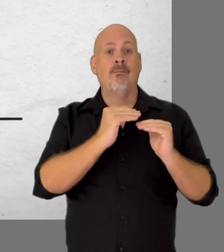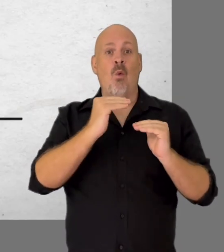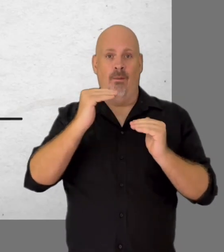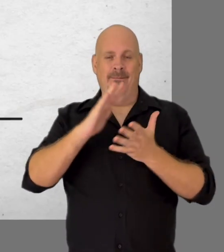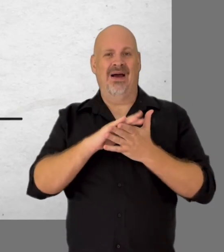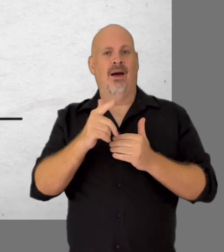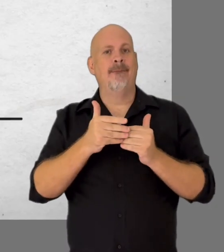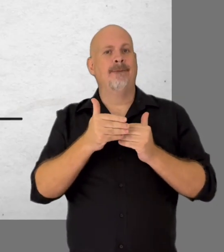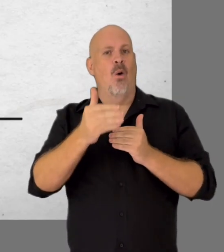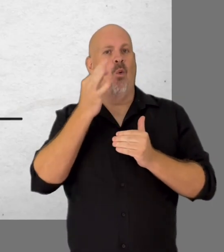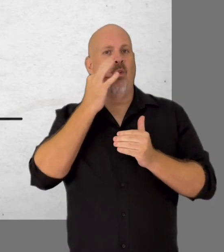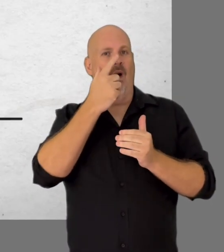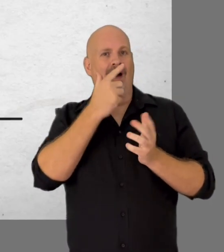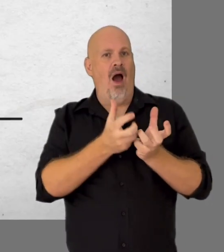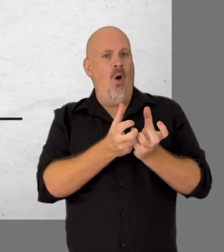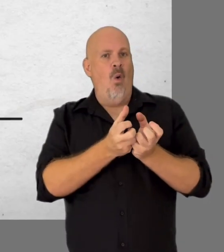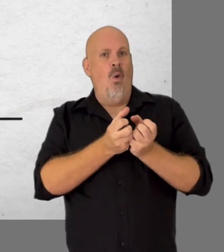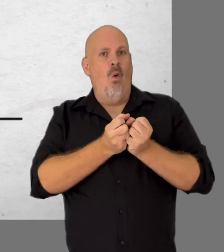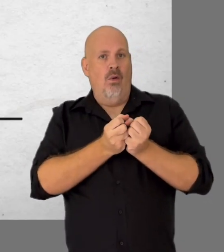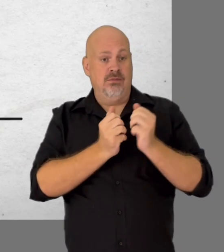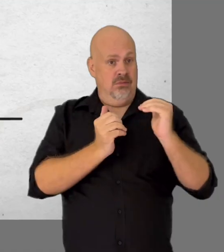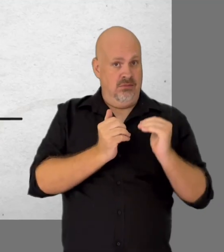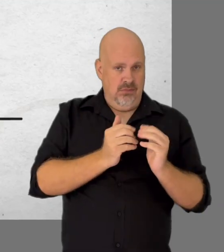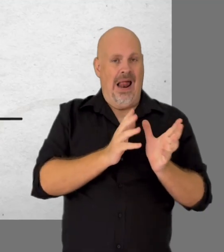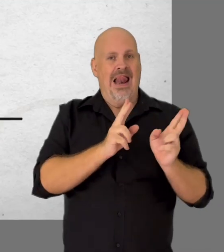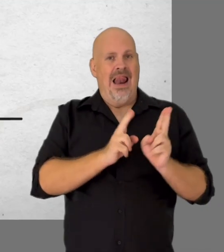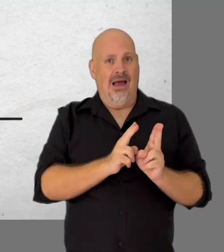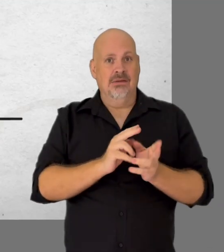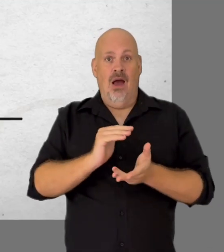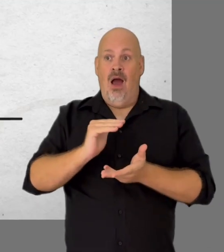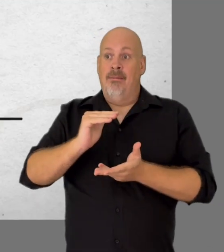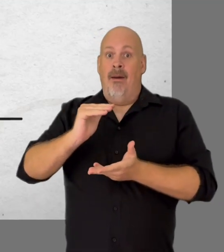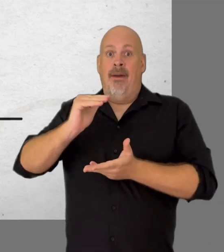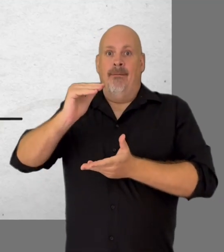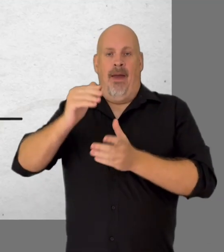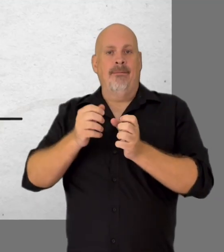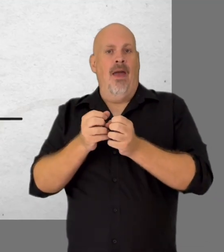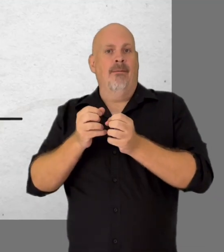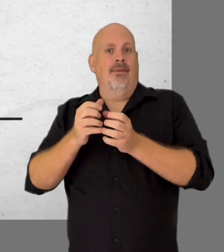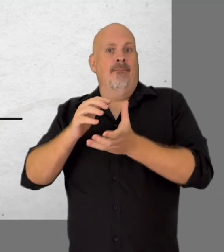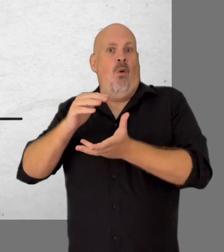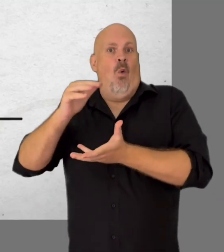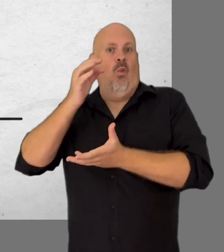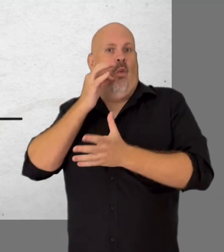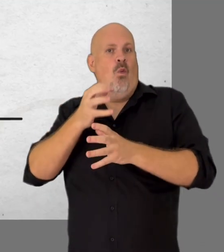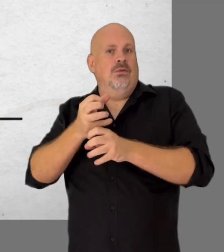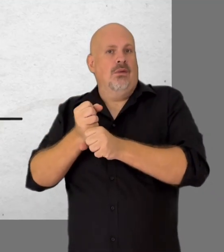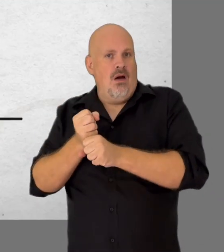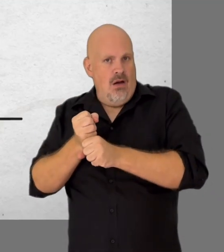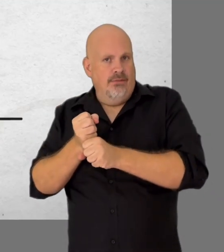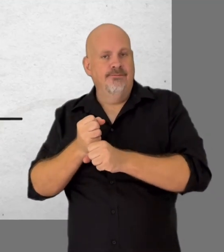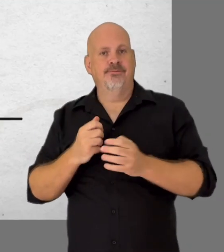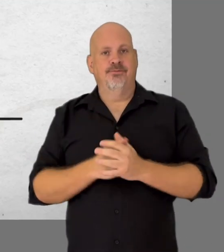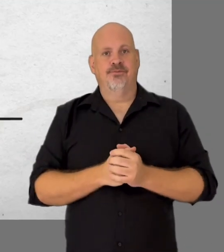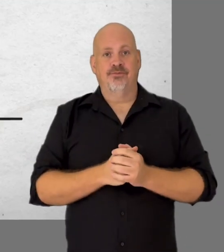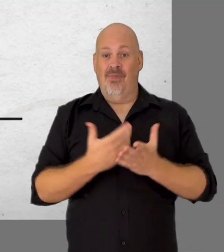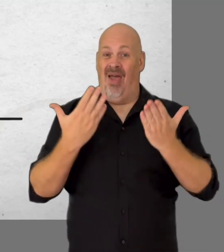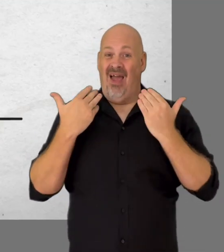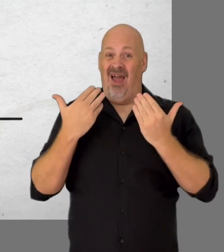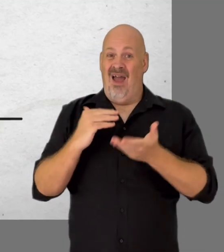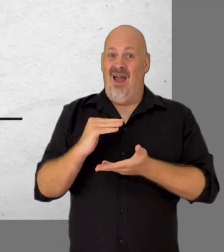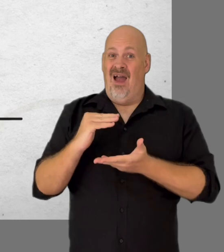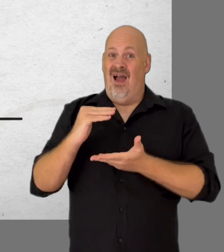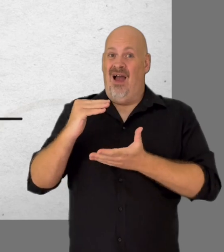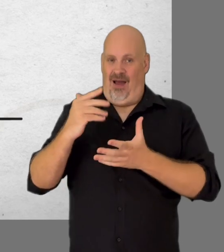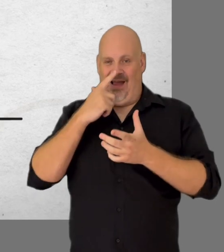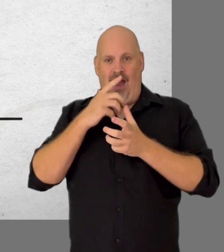vapour. The warmer the air is, the more moisture it can hold, known as its holding capacity. But when there is more water vapour than can be held by